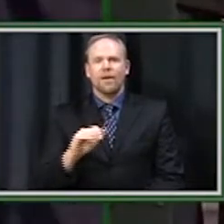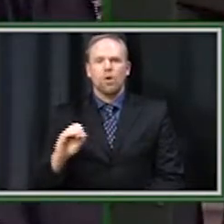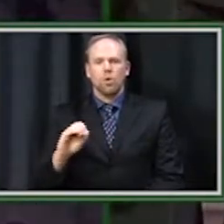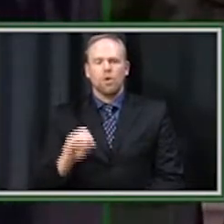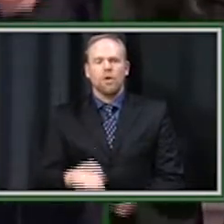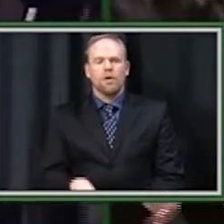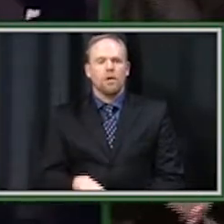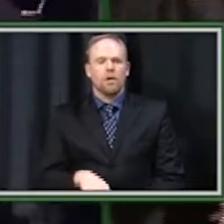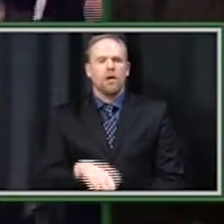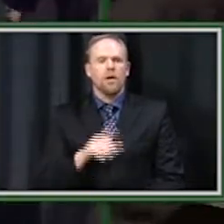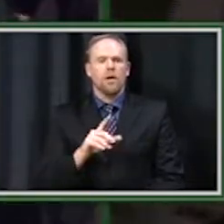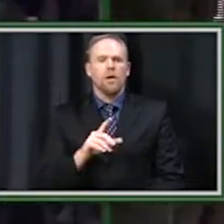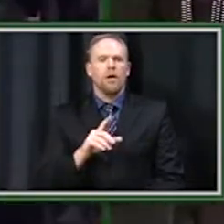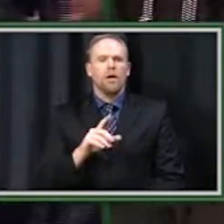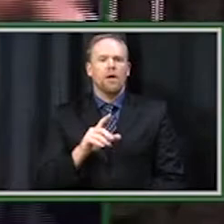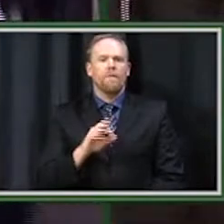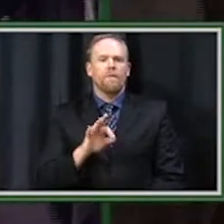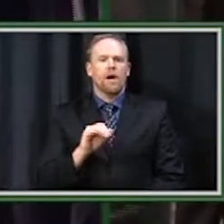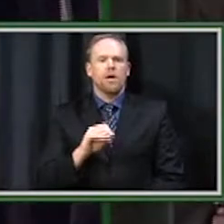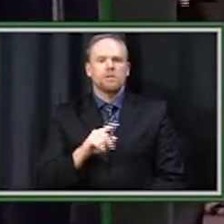Hans Baker.